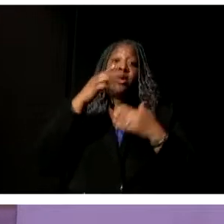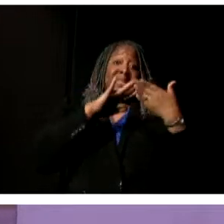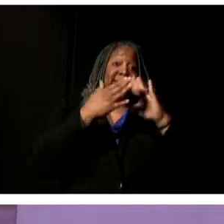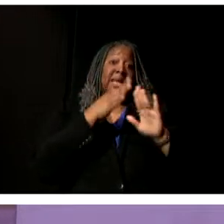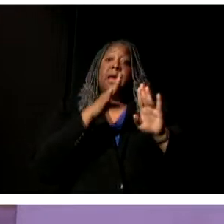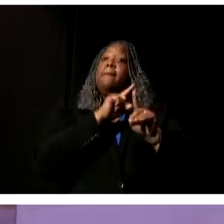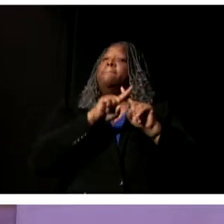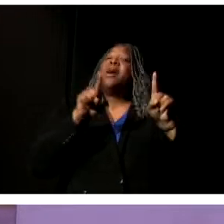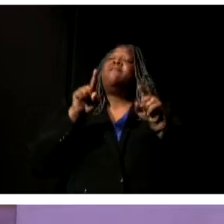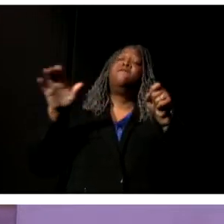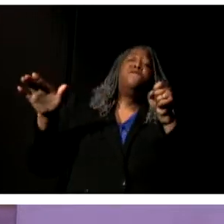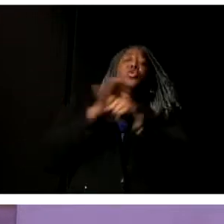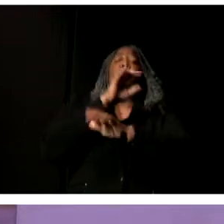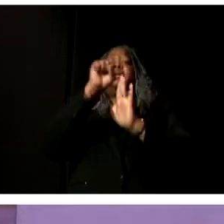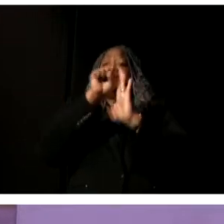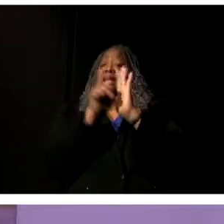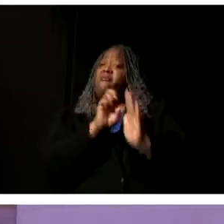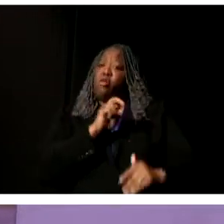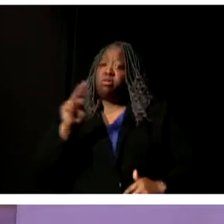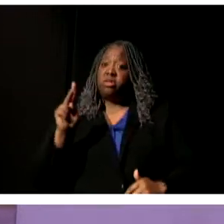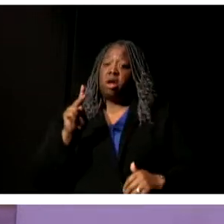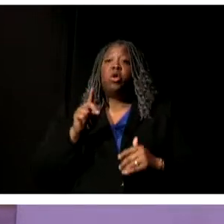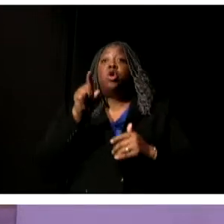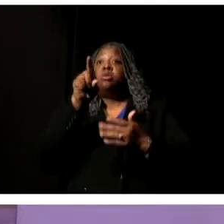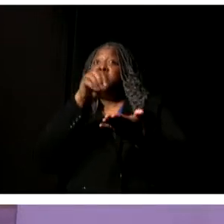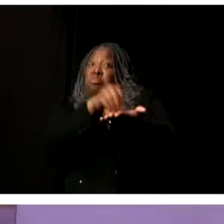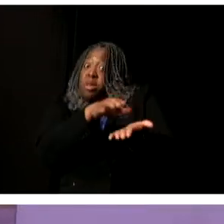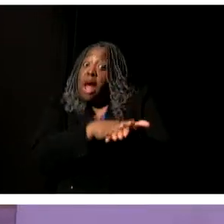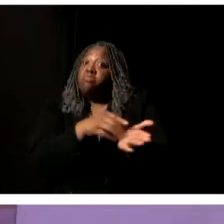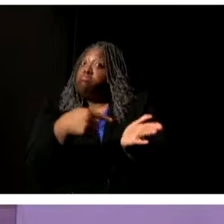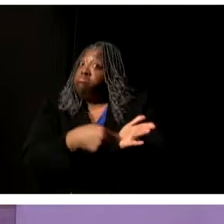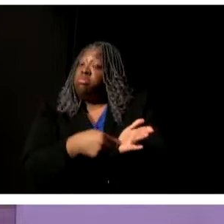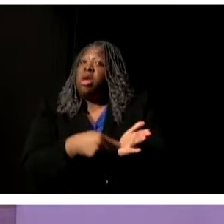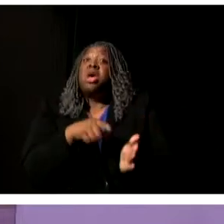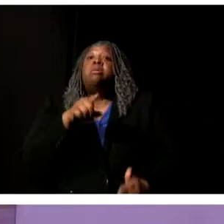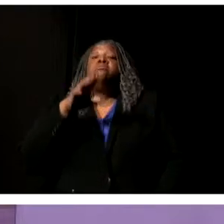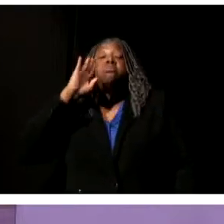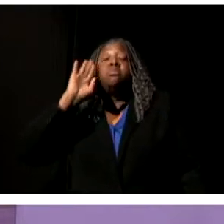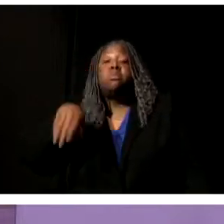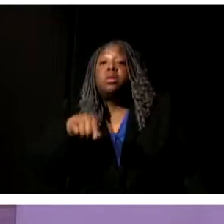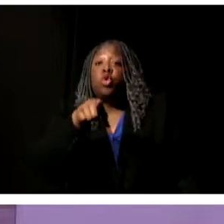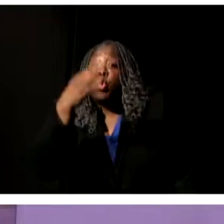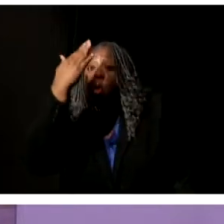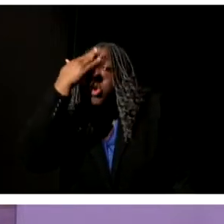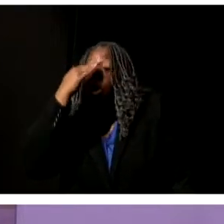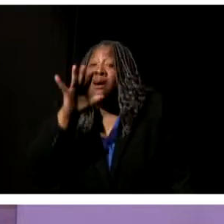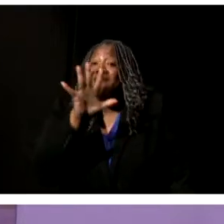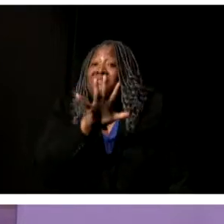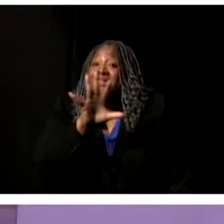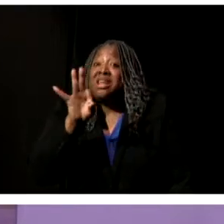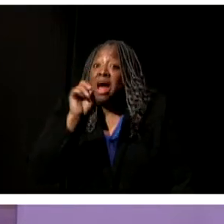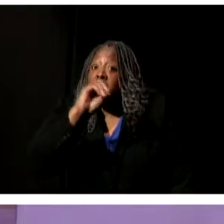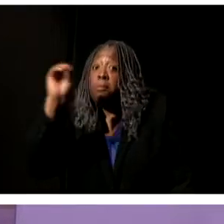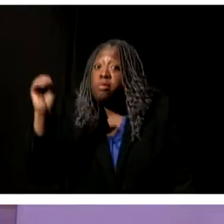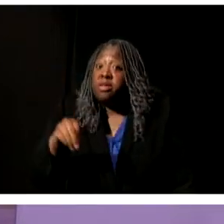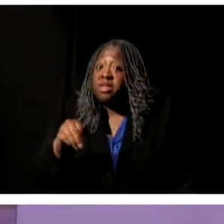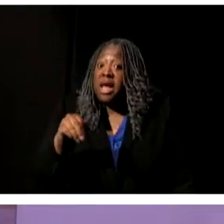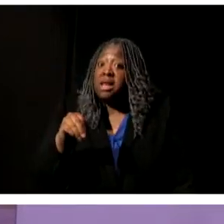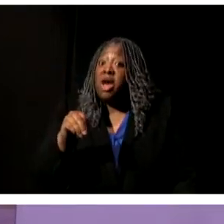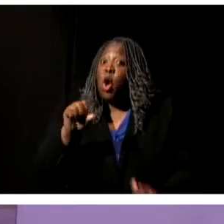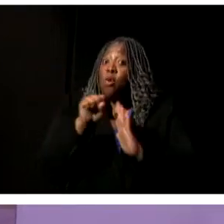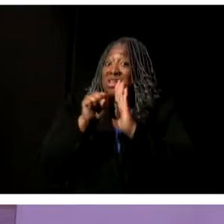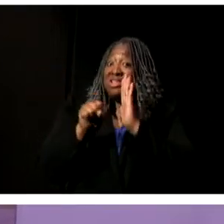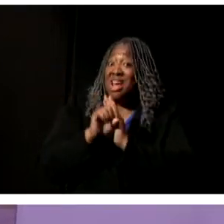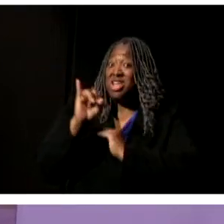of Arkansas. Write this down. Did you know that 59% of the